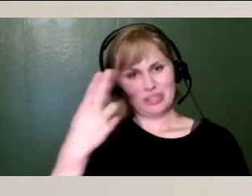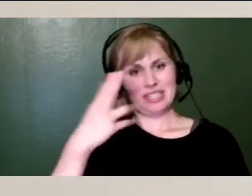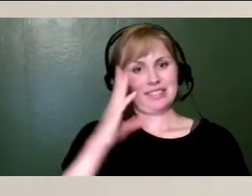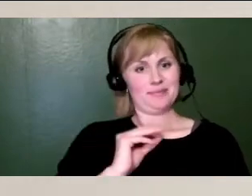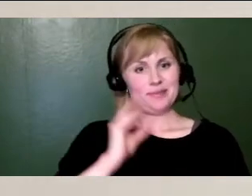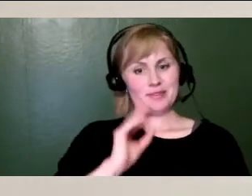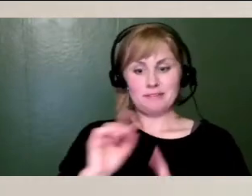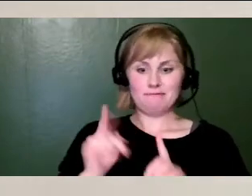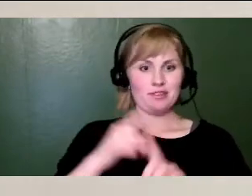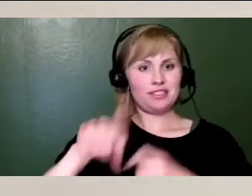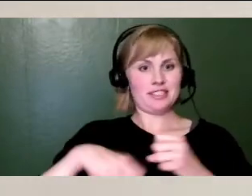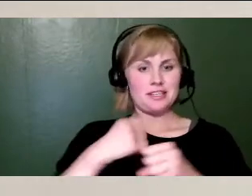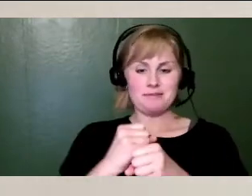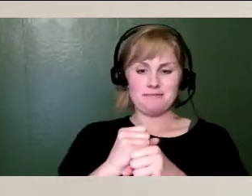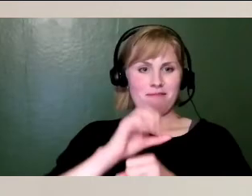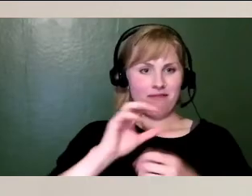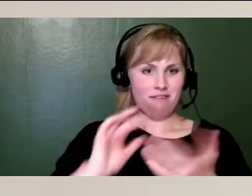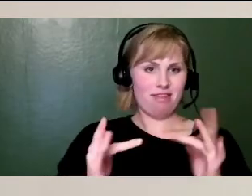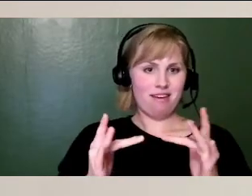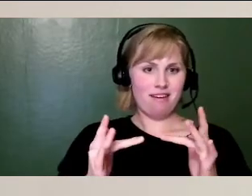homecoming.